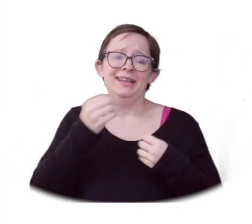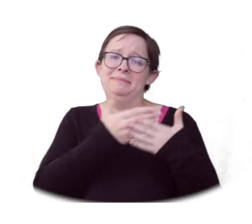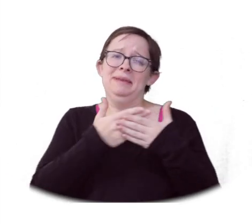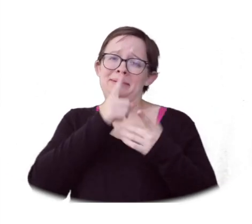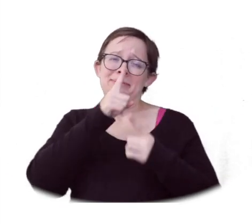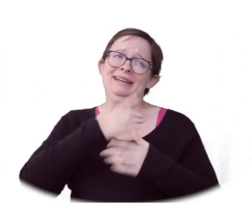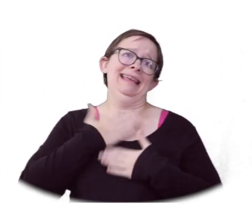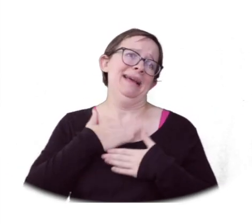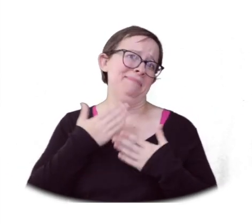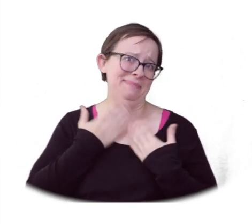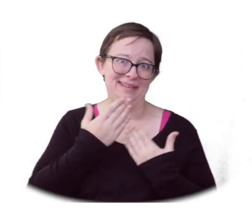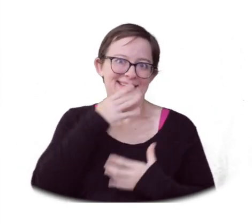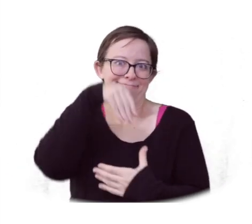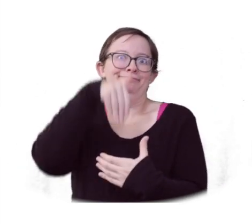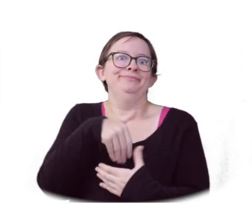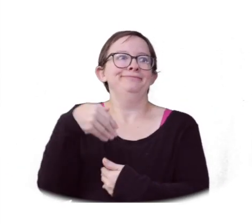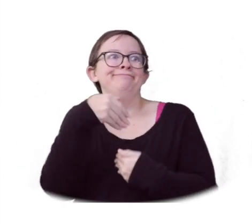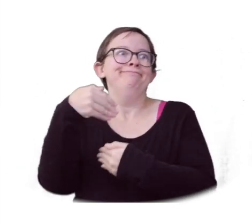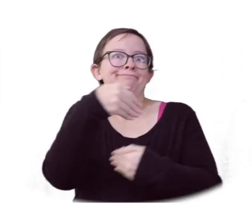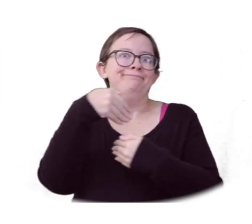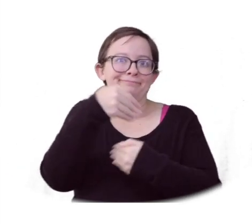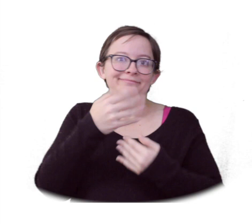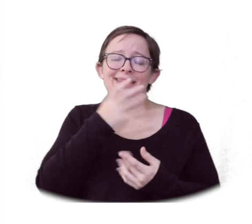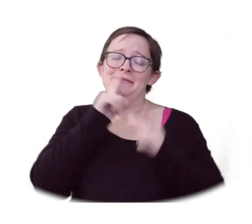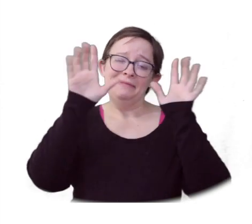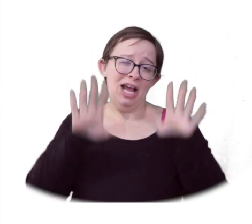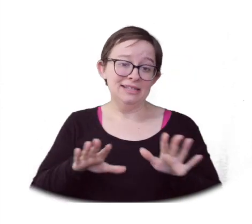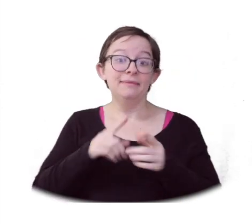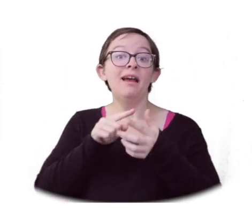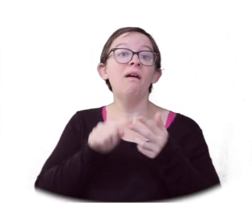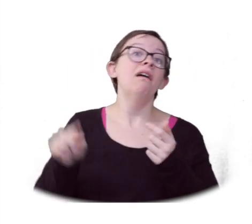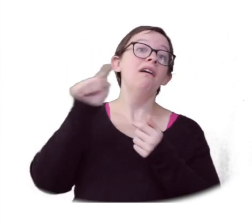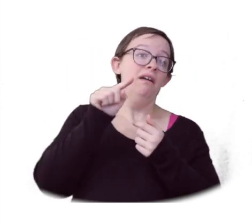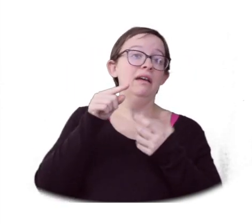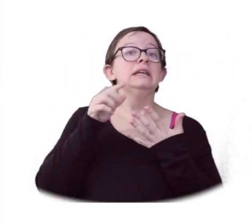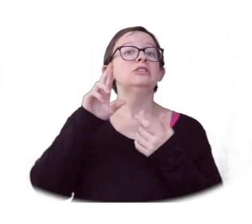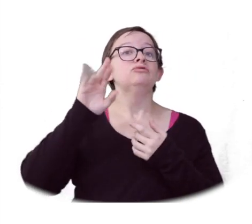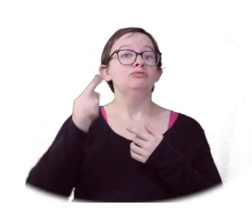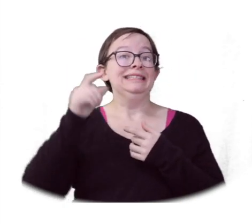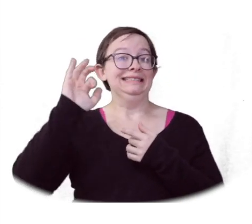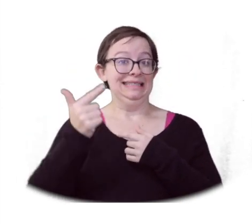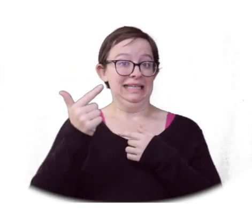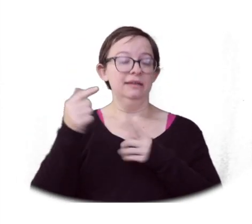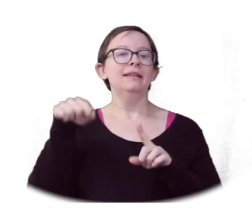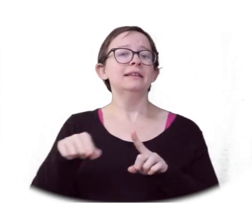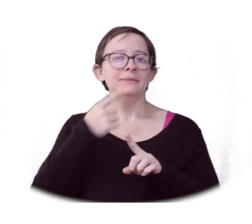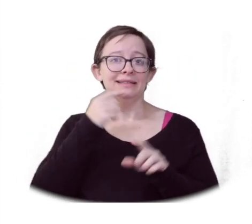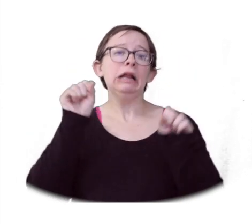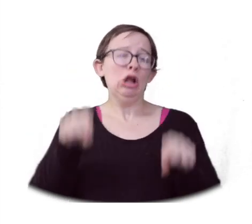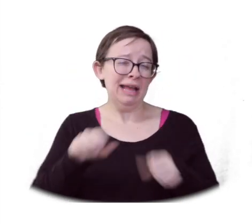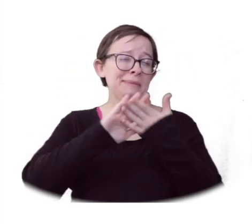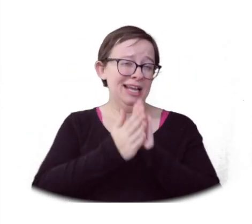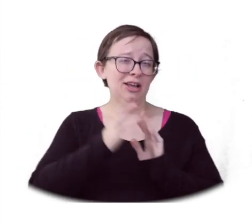stretchy, and it keeps baby really happy when you're carrying them, and it was just great. Now this is a ring sling. This